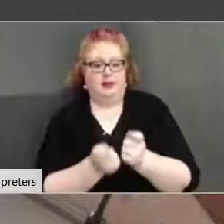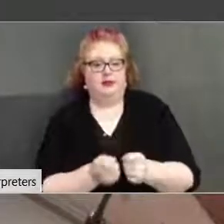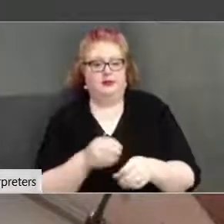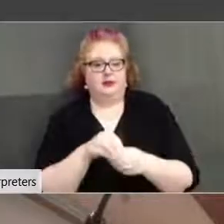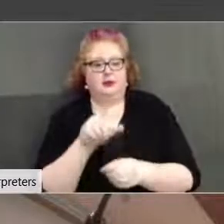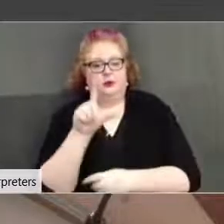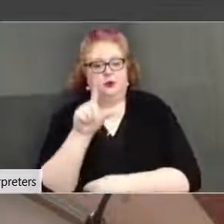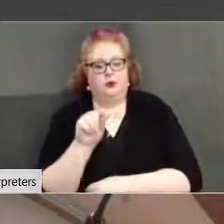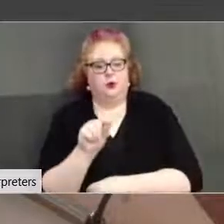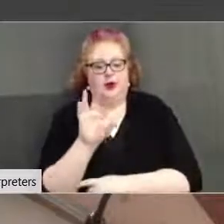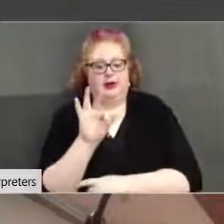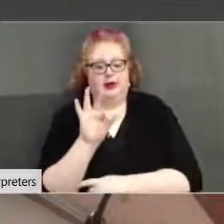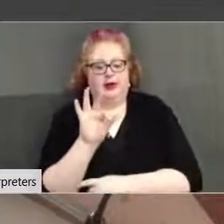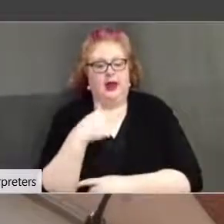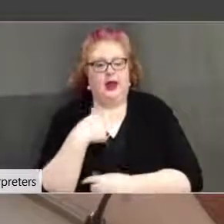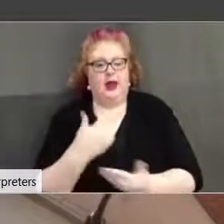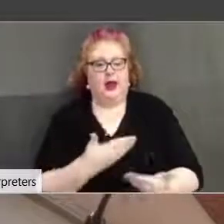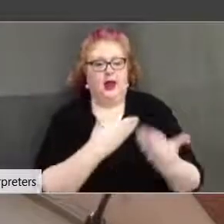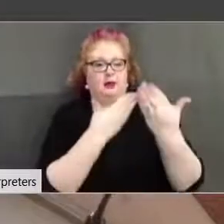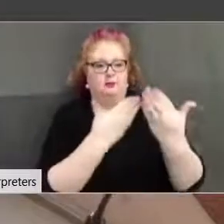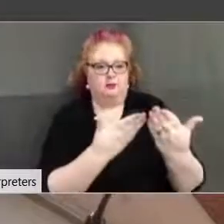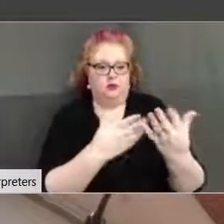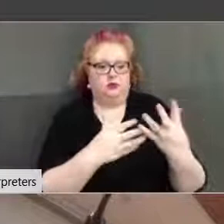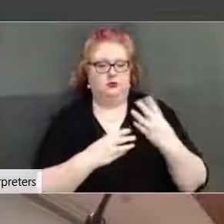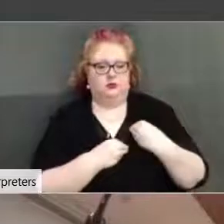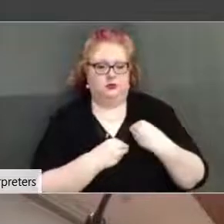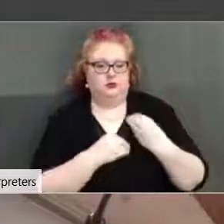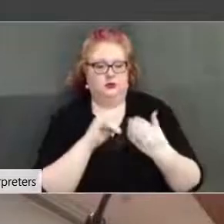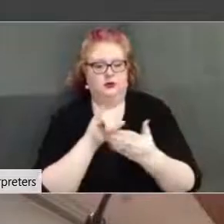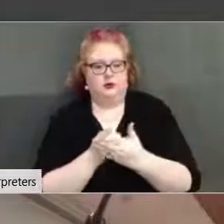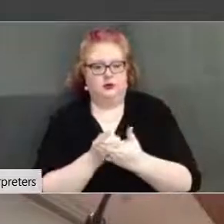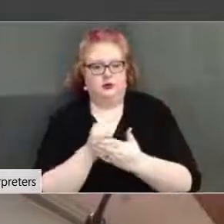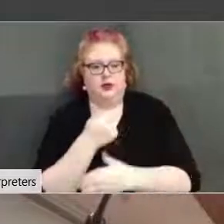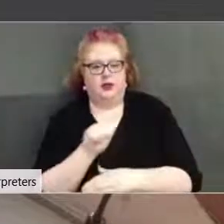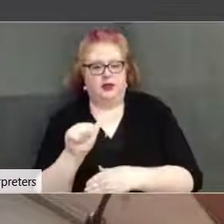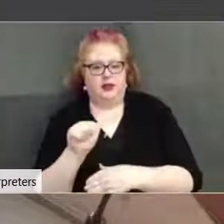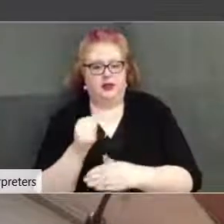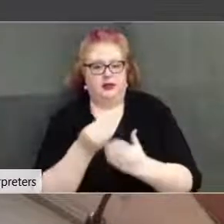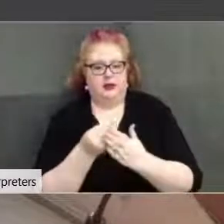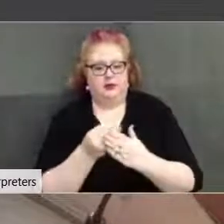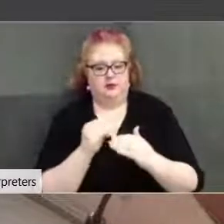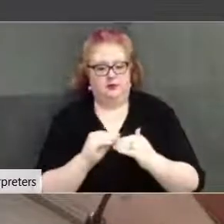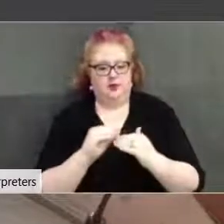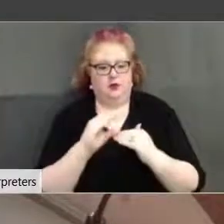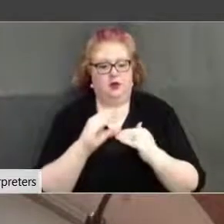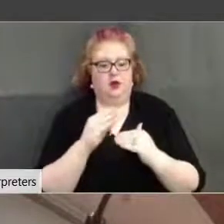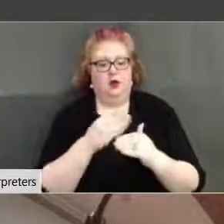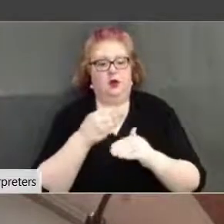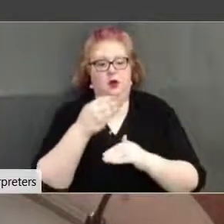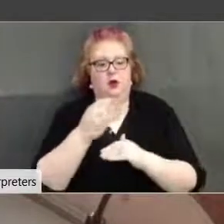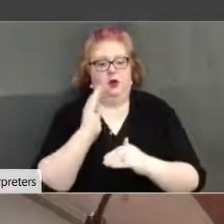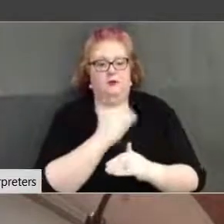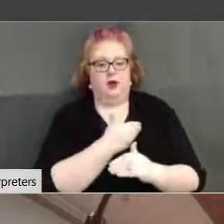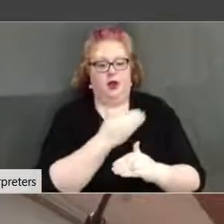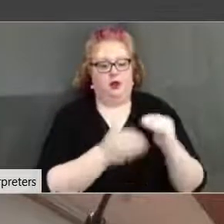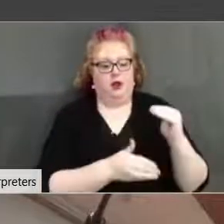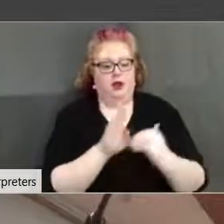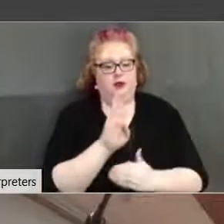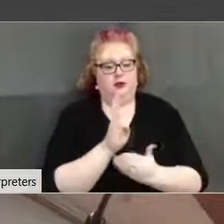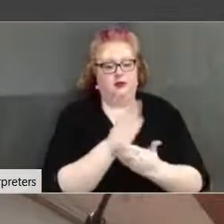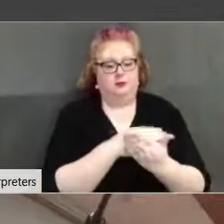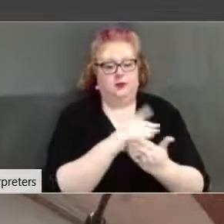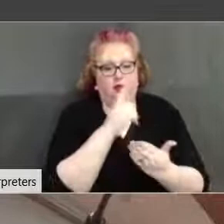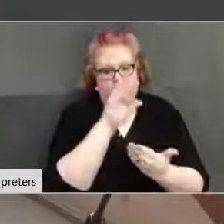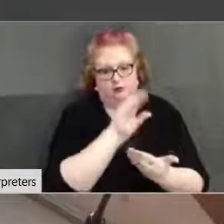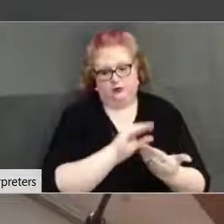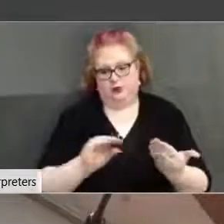I made a motion that was accepted and rider that any surplus funds over and above our ending budget for 2019 were to be put into